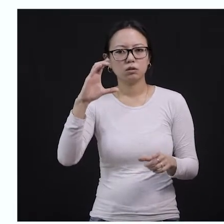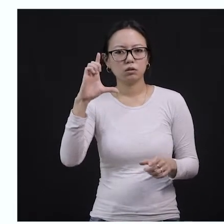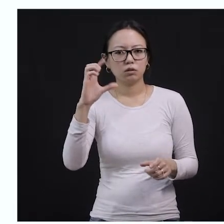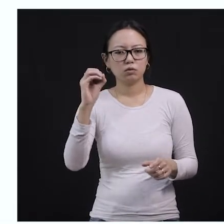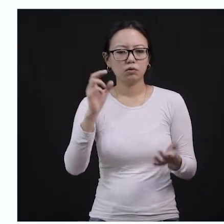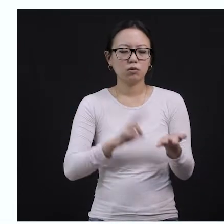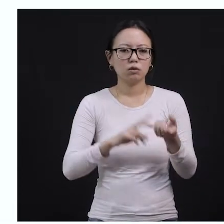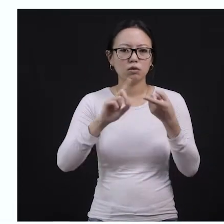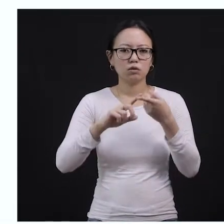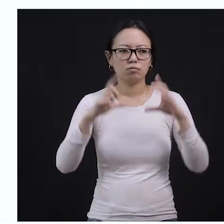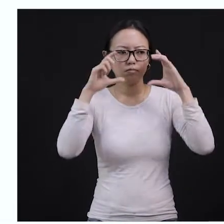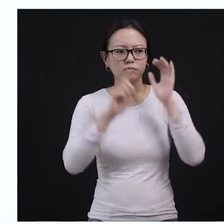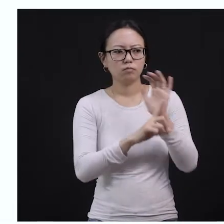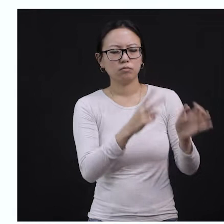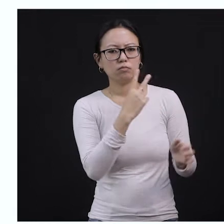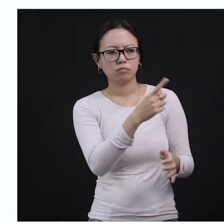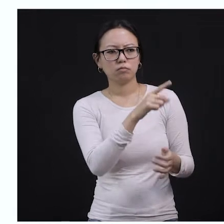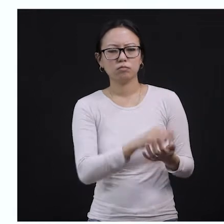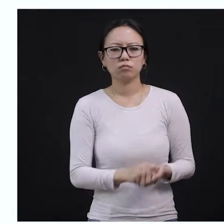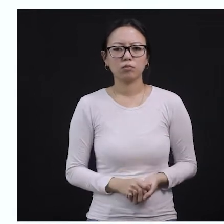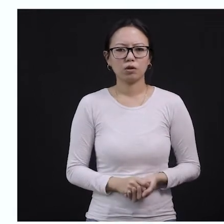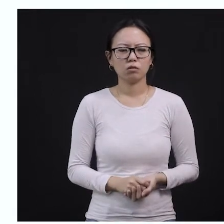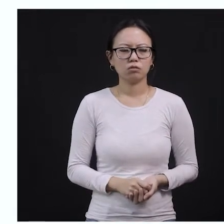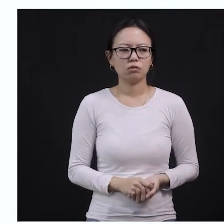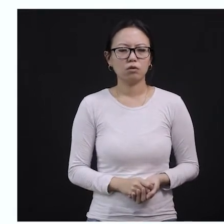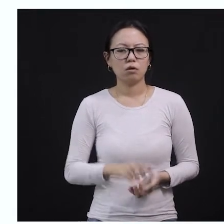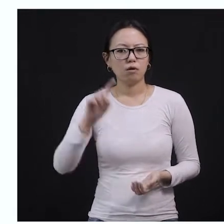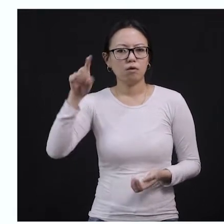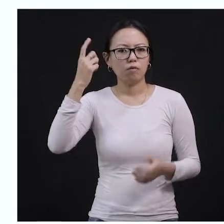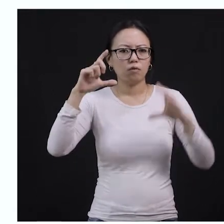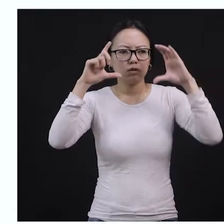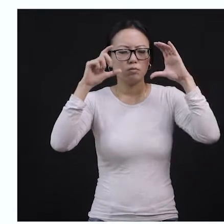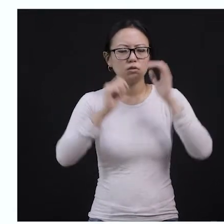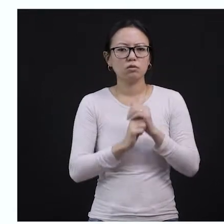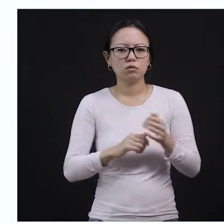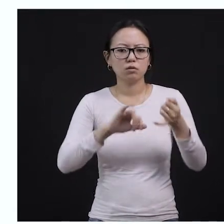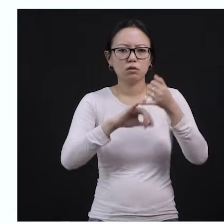here you see the cyclone that is from the satellite. Okay, this is the visual from